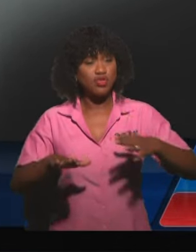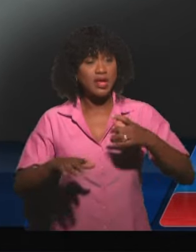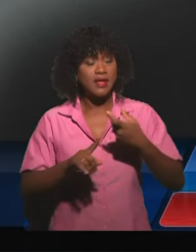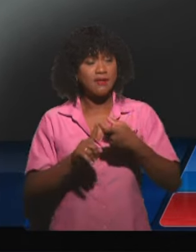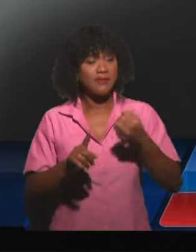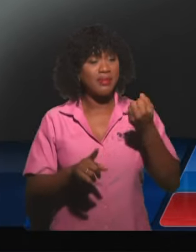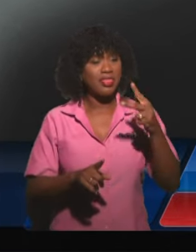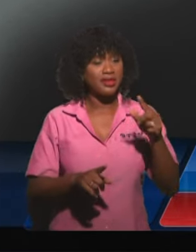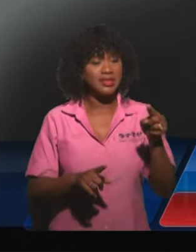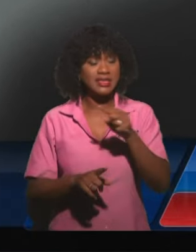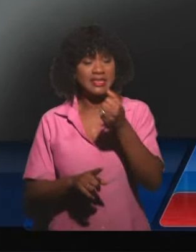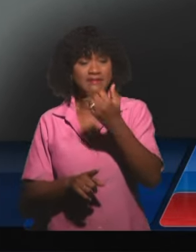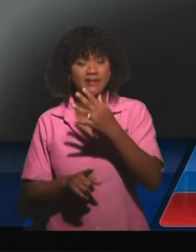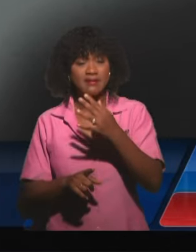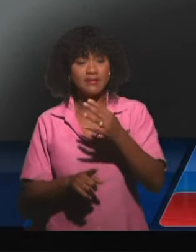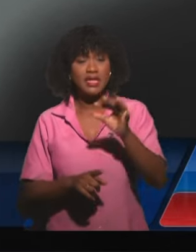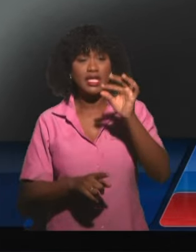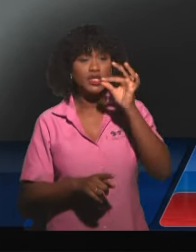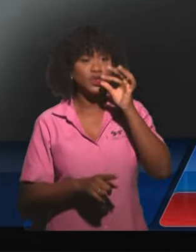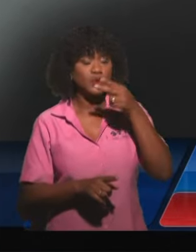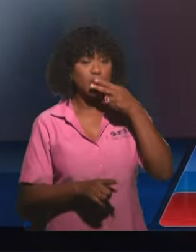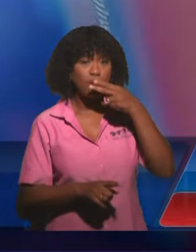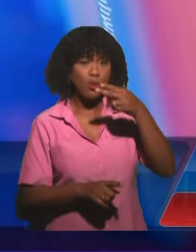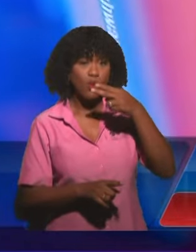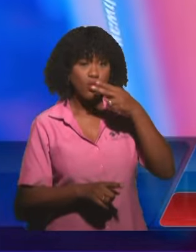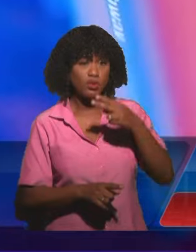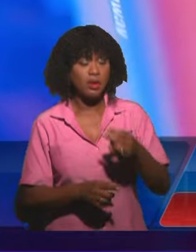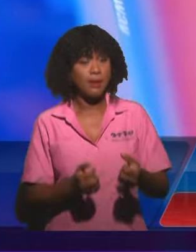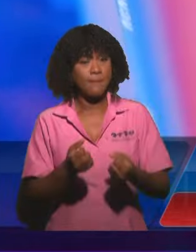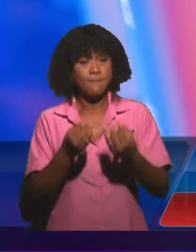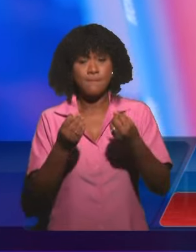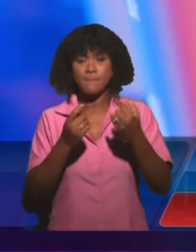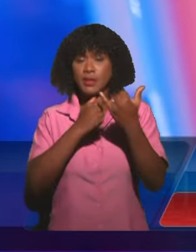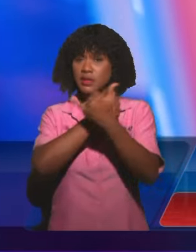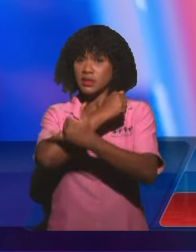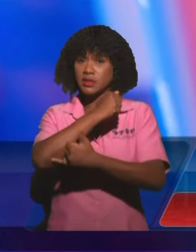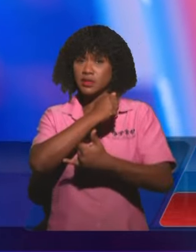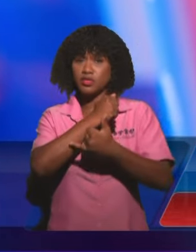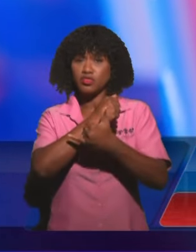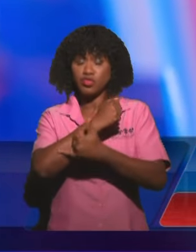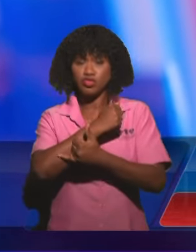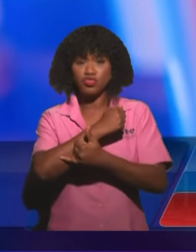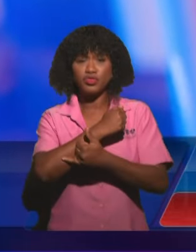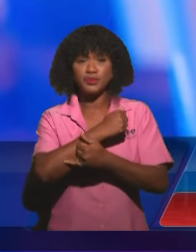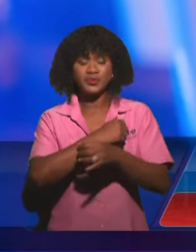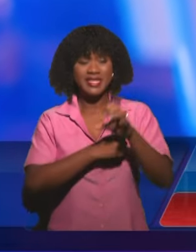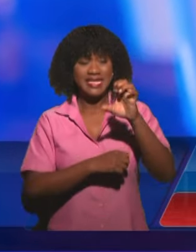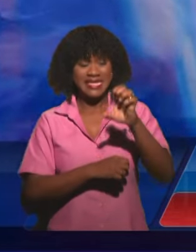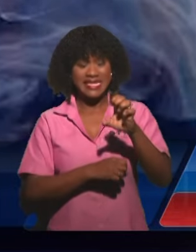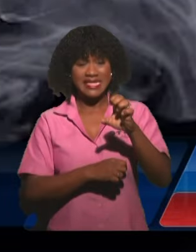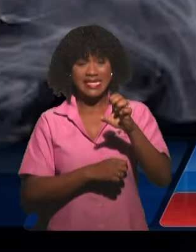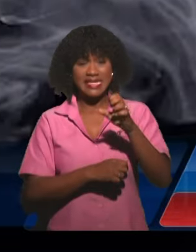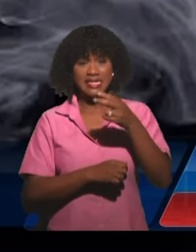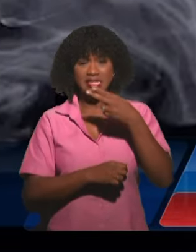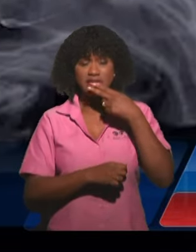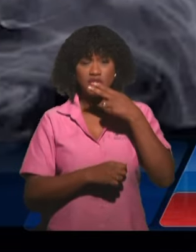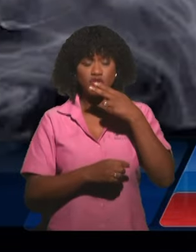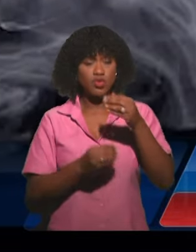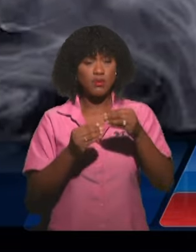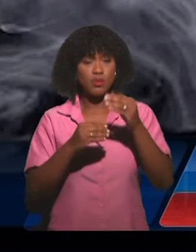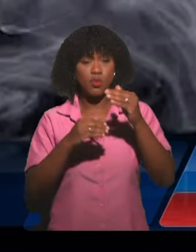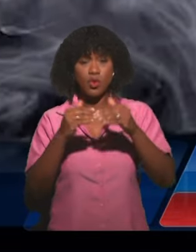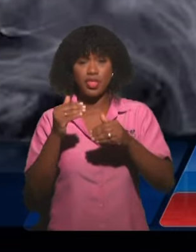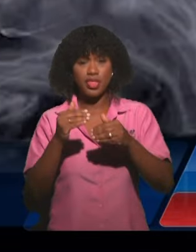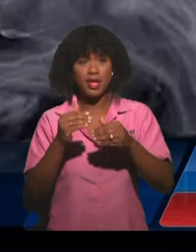13 to 15 use tobacco. And in many countries, the rate of e-cigarette use among adolescents exceeds that